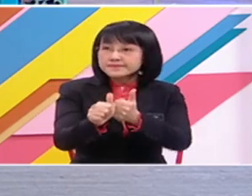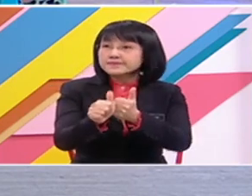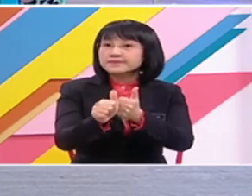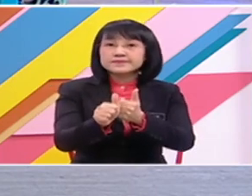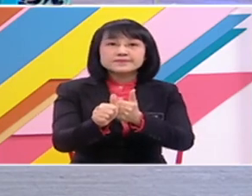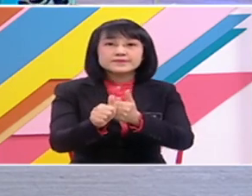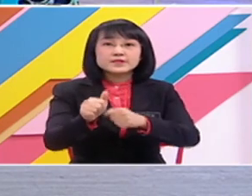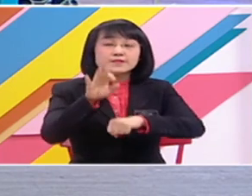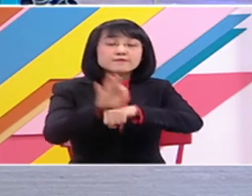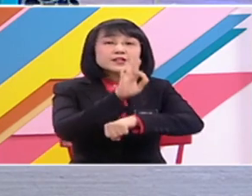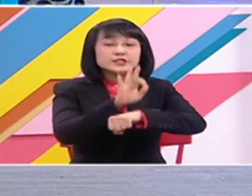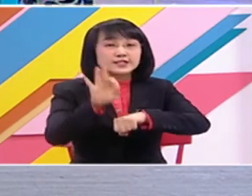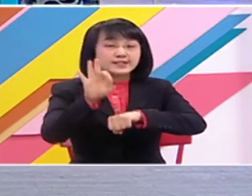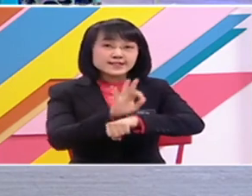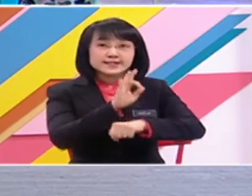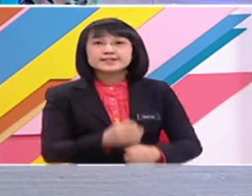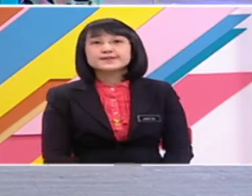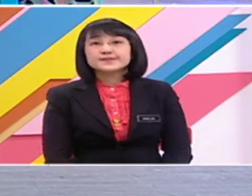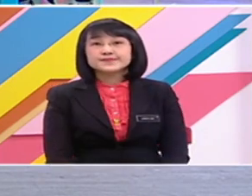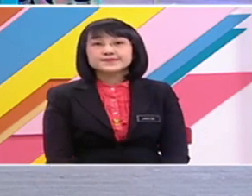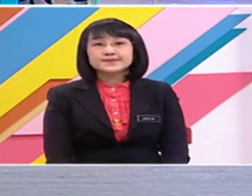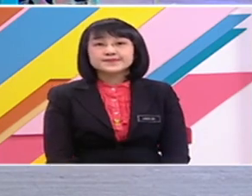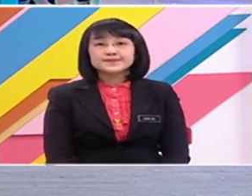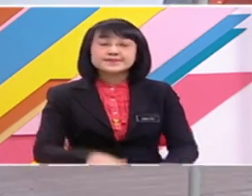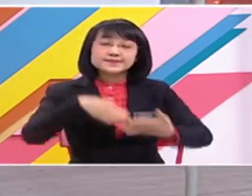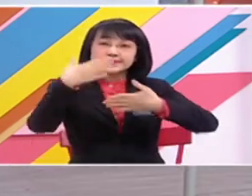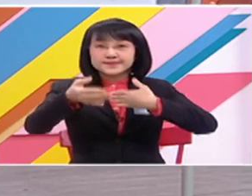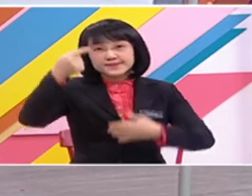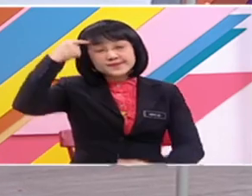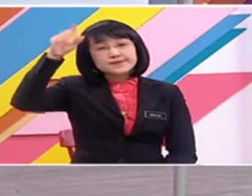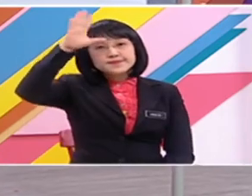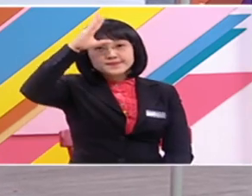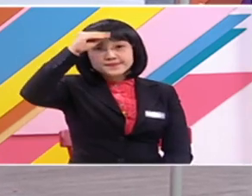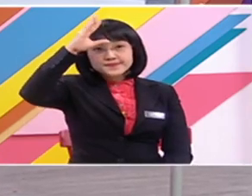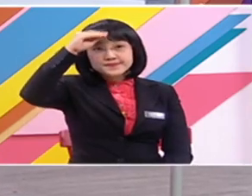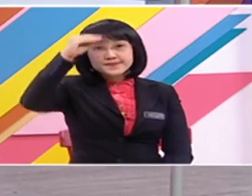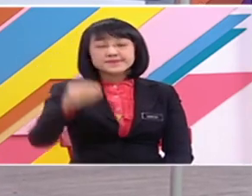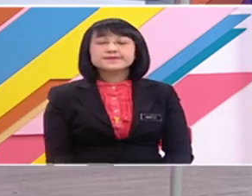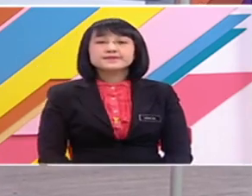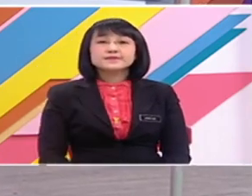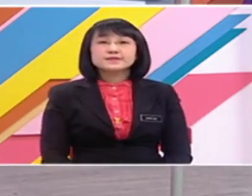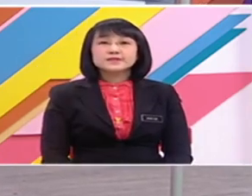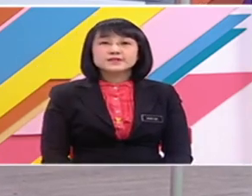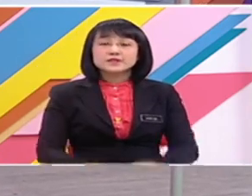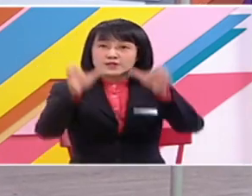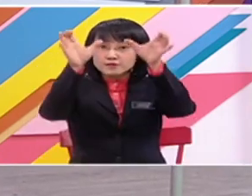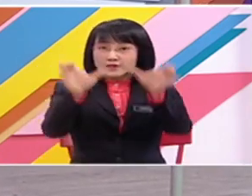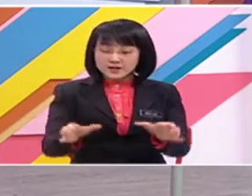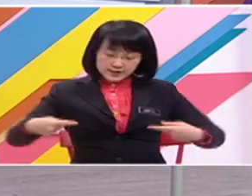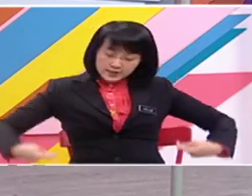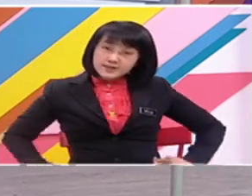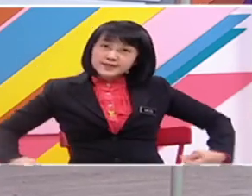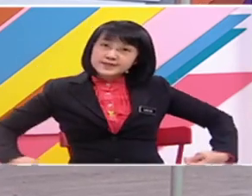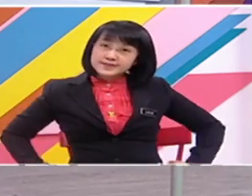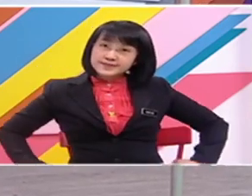Okay. All right. Next. All right. Teacher. And the next one for boys is trousers. Trousers. Okay,